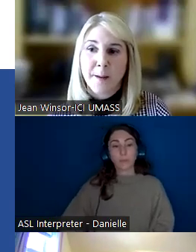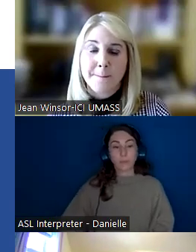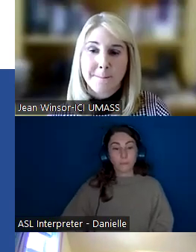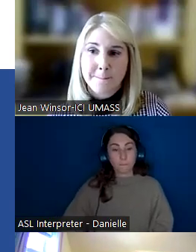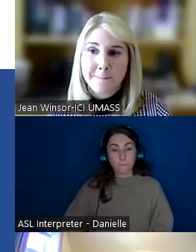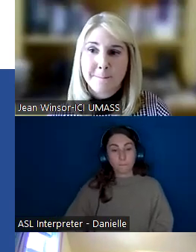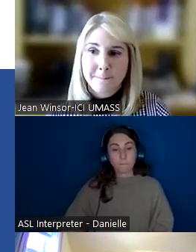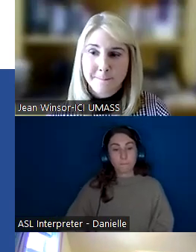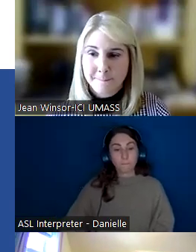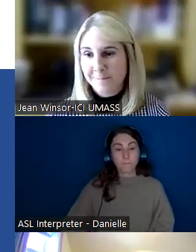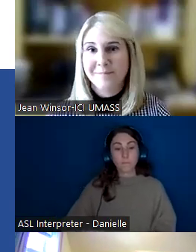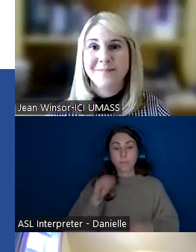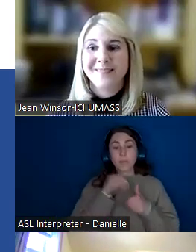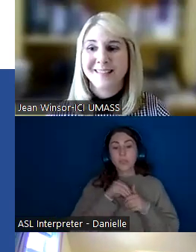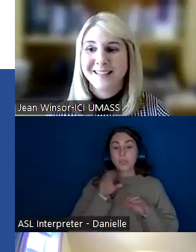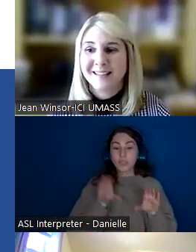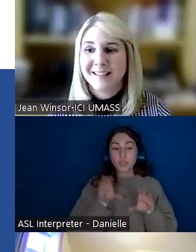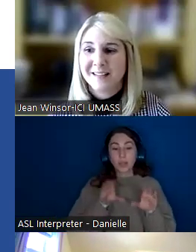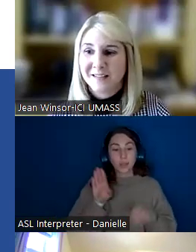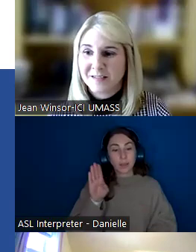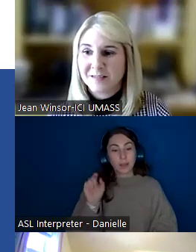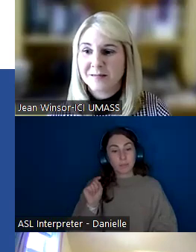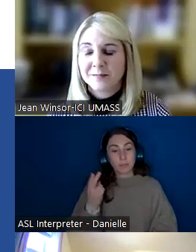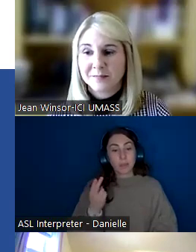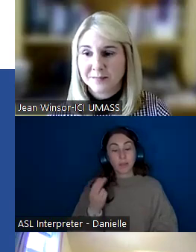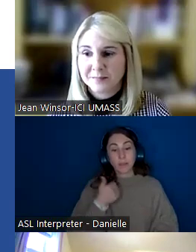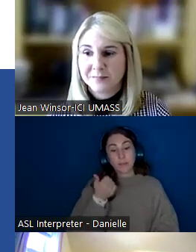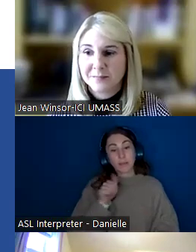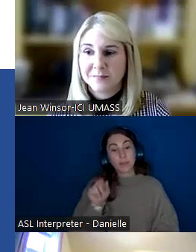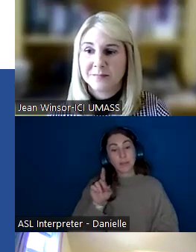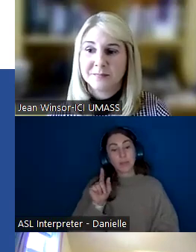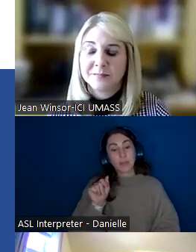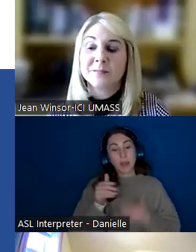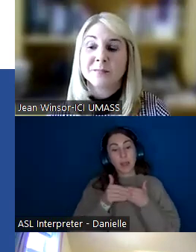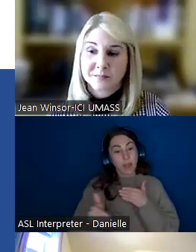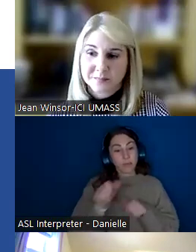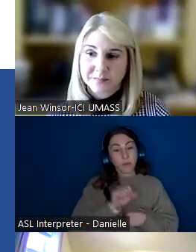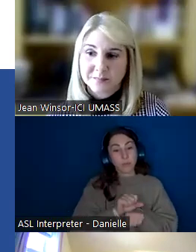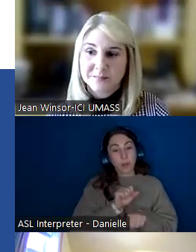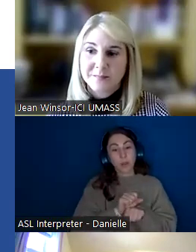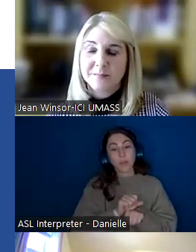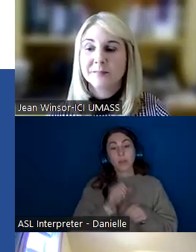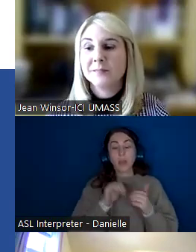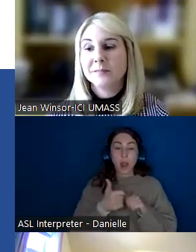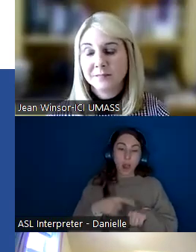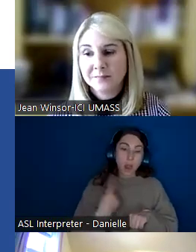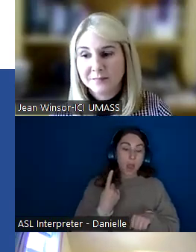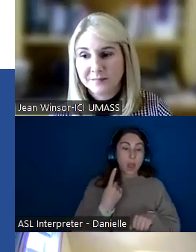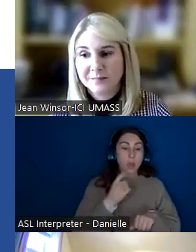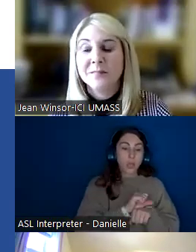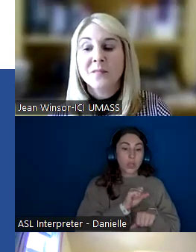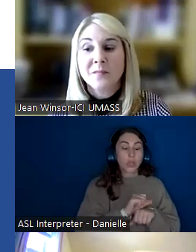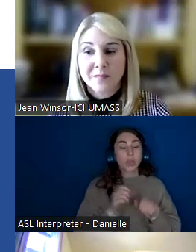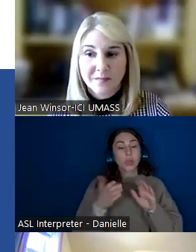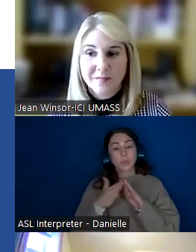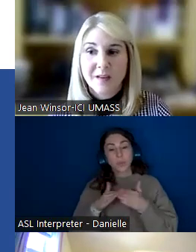All right, we got another question in the chat. Thanks, Beth. Is there data after employment, like length of time on the job, community living,